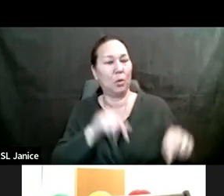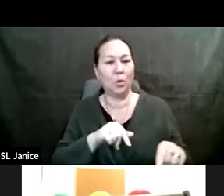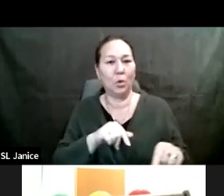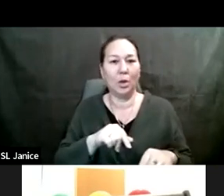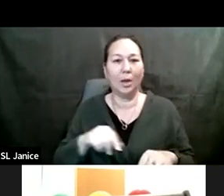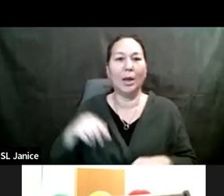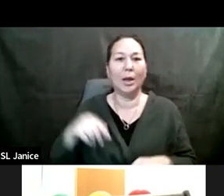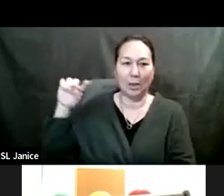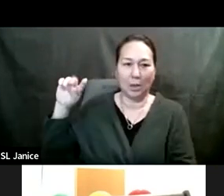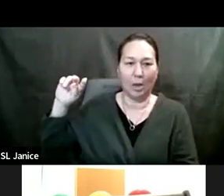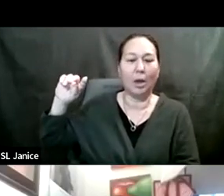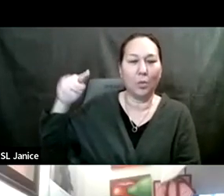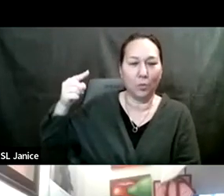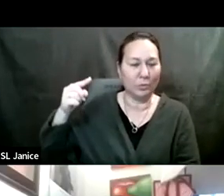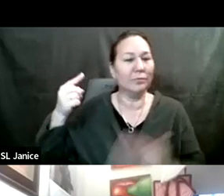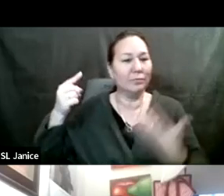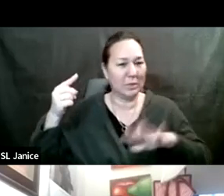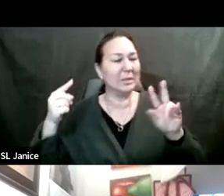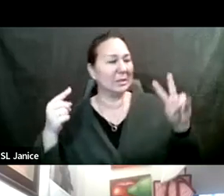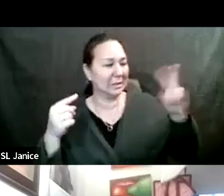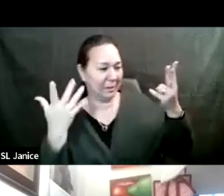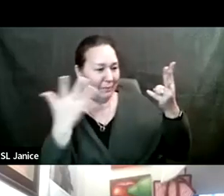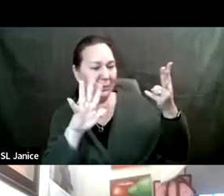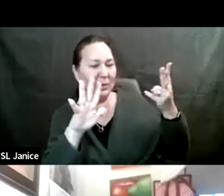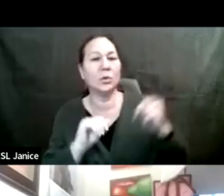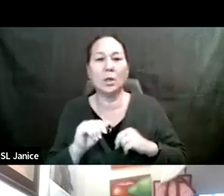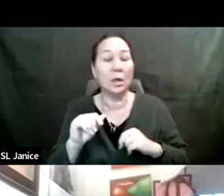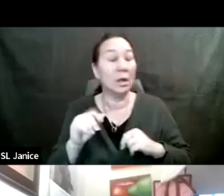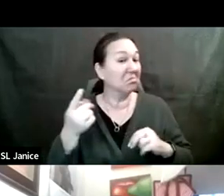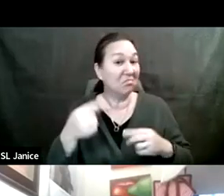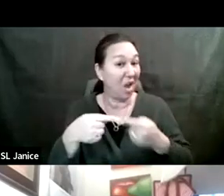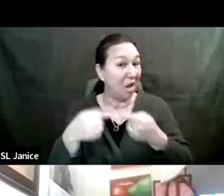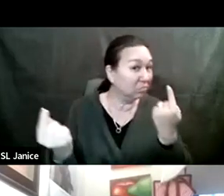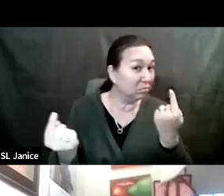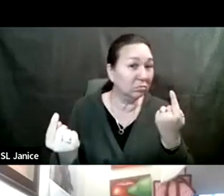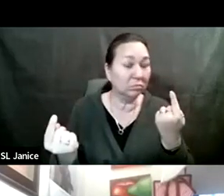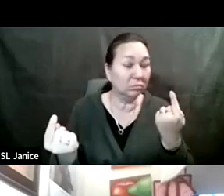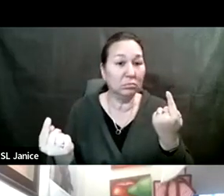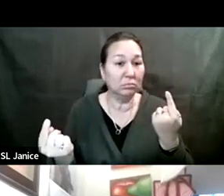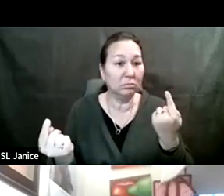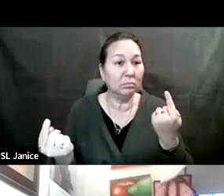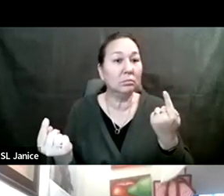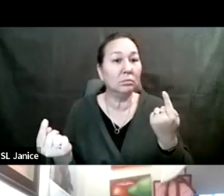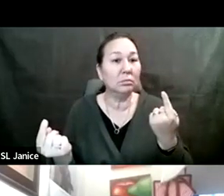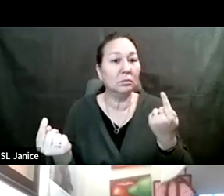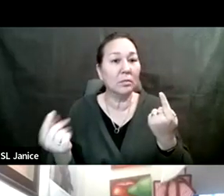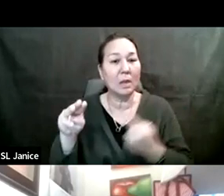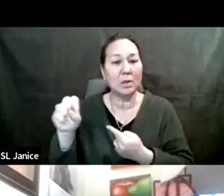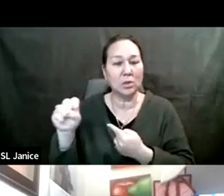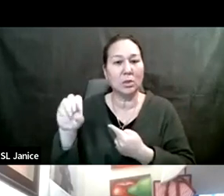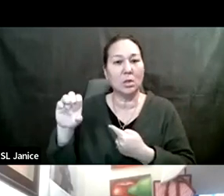second second thank you is there any discussion objection to the motion Miss Sullivan will you please call the